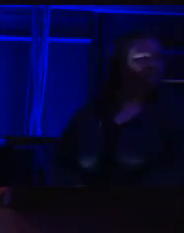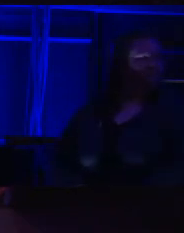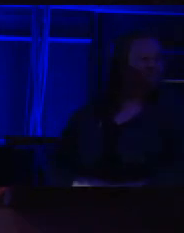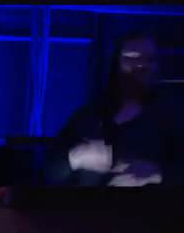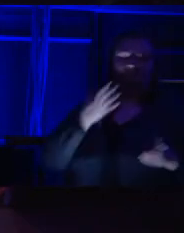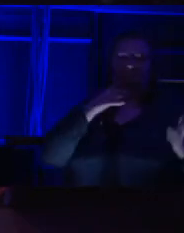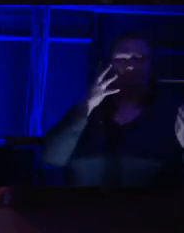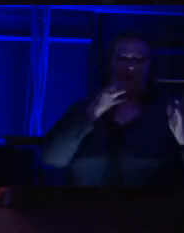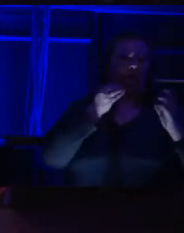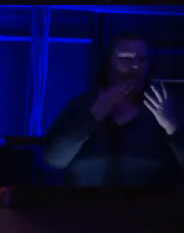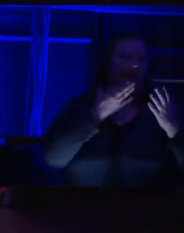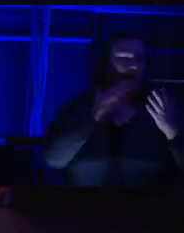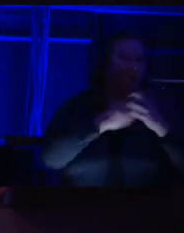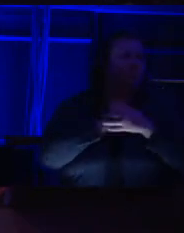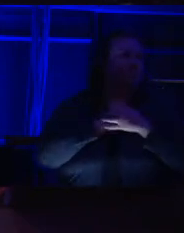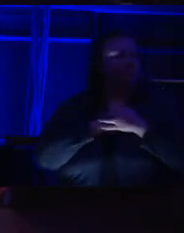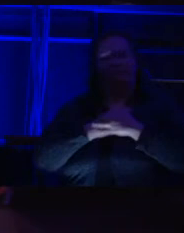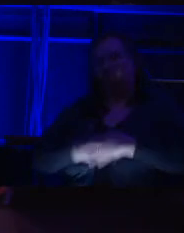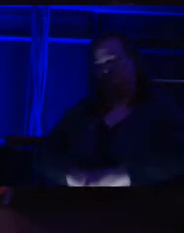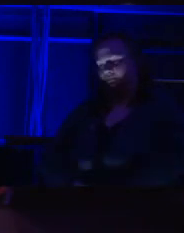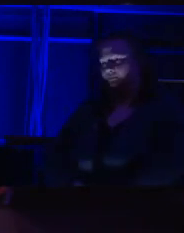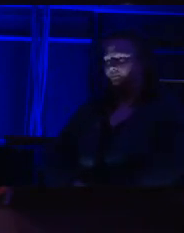absolutely beautiful. Thank you.